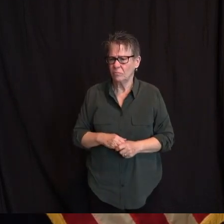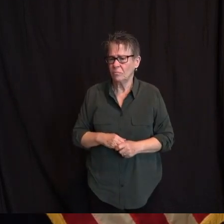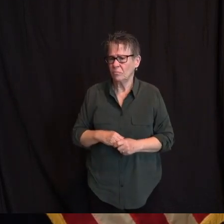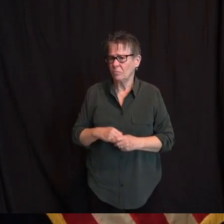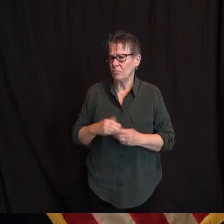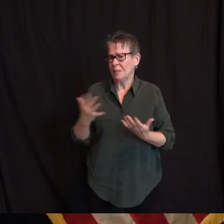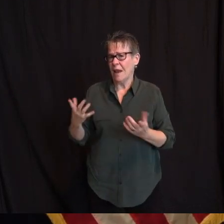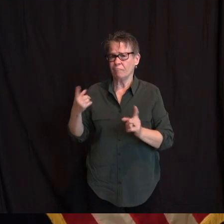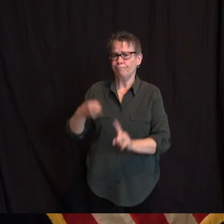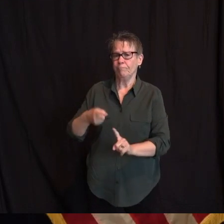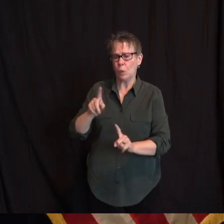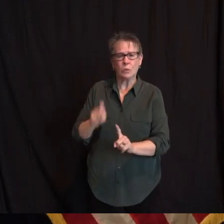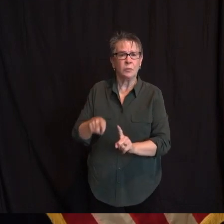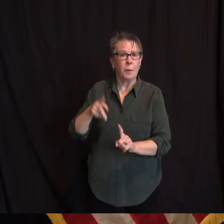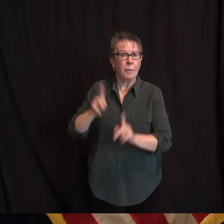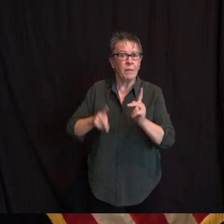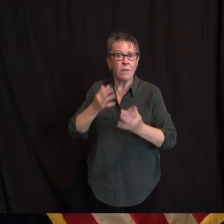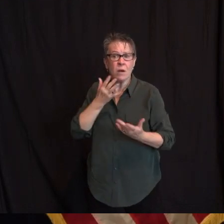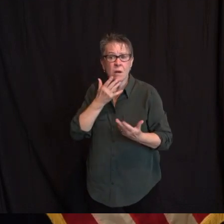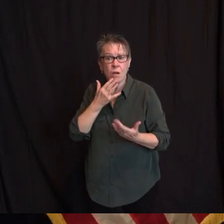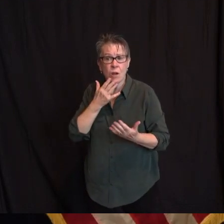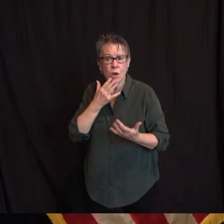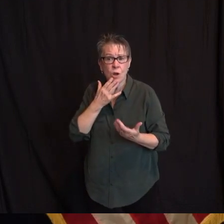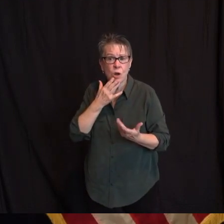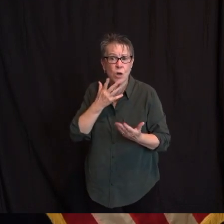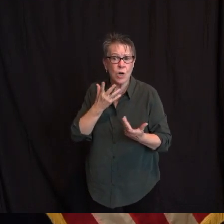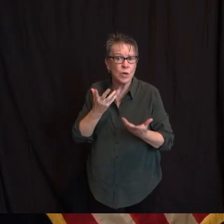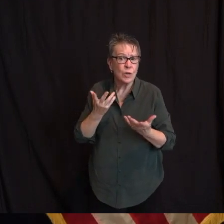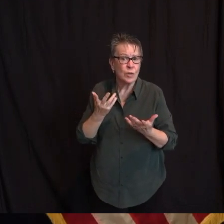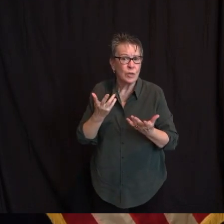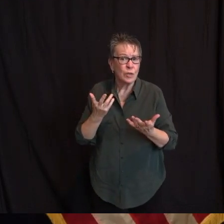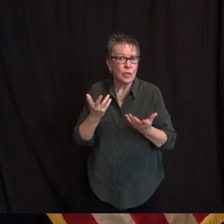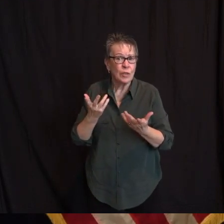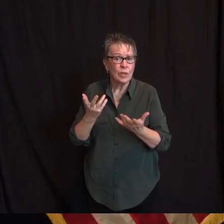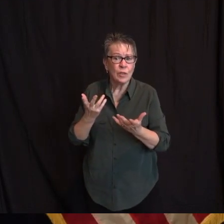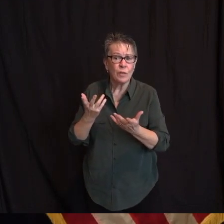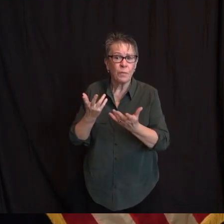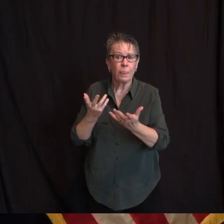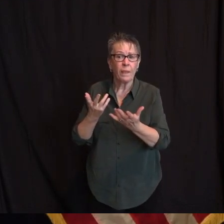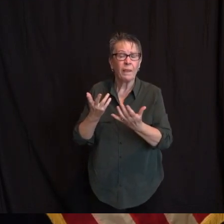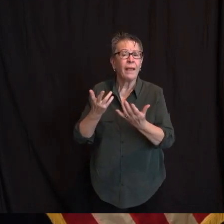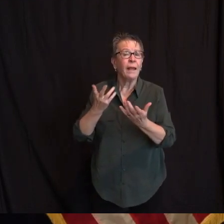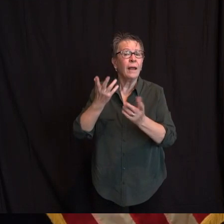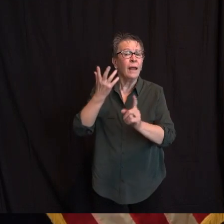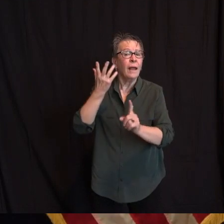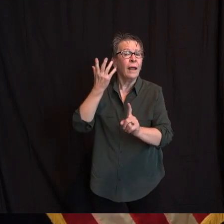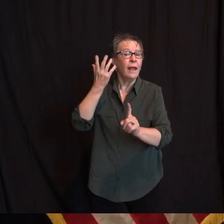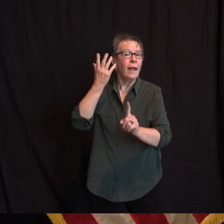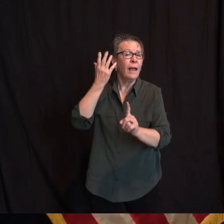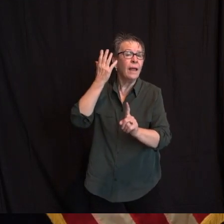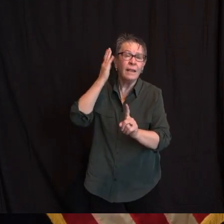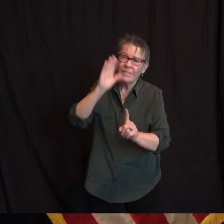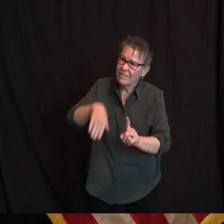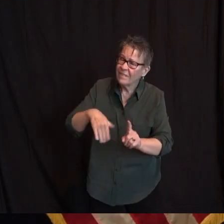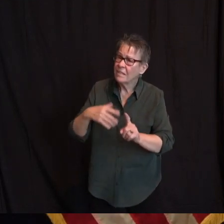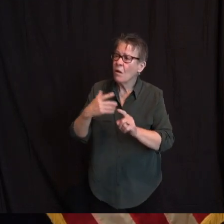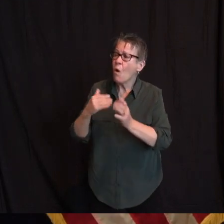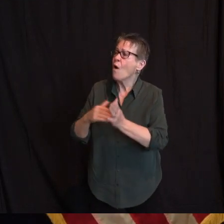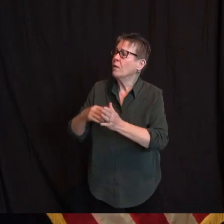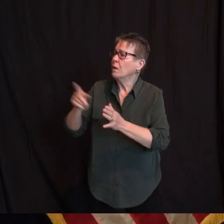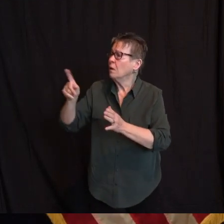behind, and invariably they're communities of color. So that matters a lot to us as the most diverse state in America